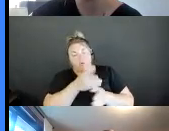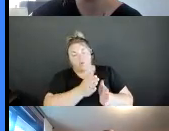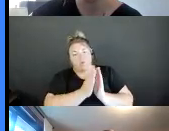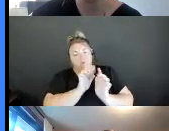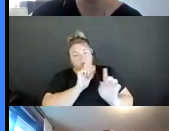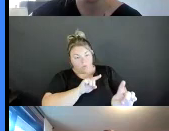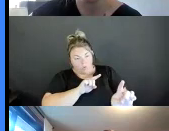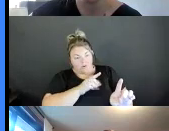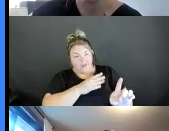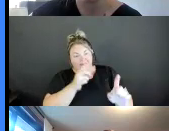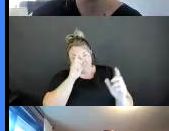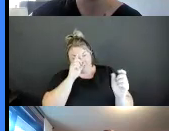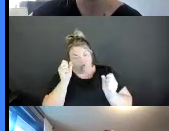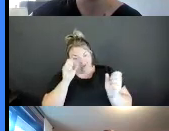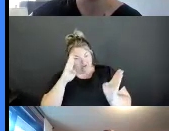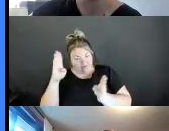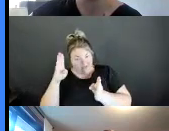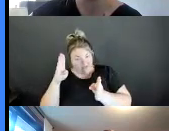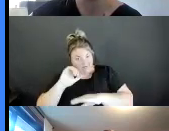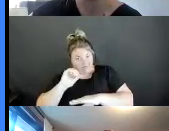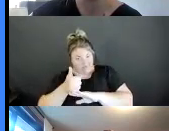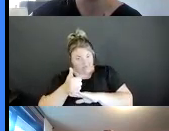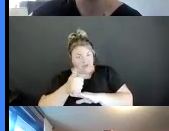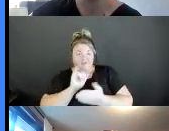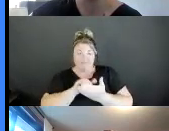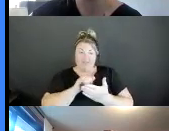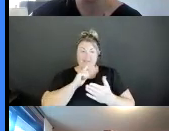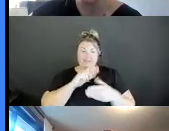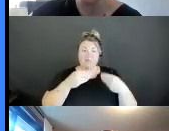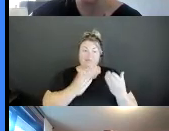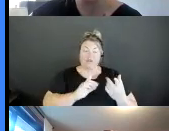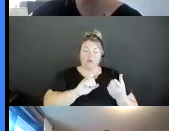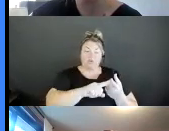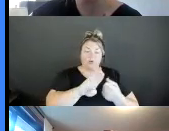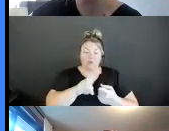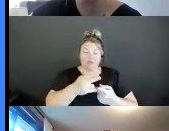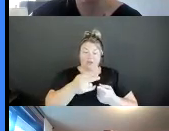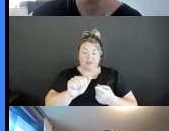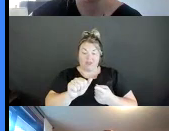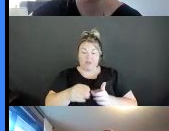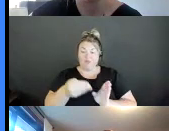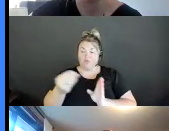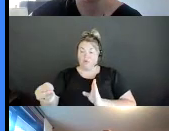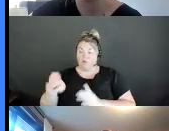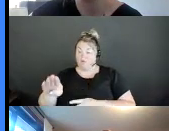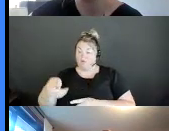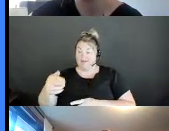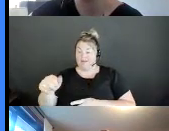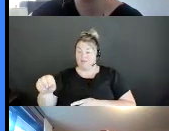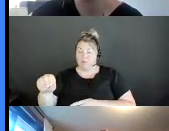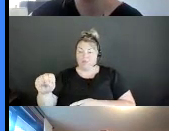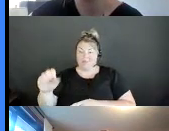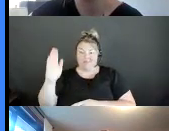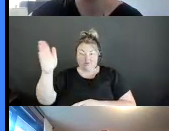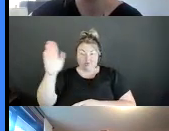and the strategic plan, that is provider to BHA. BASOs at some point in the future may have access